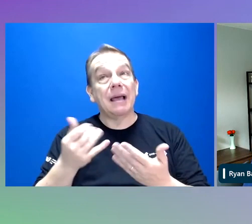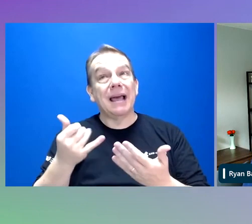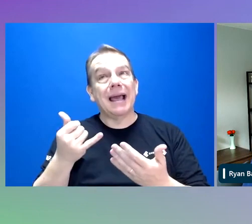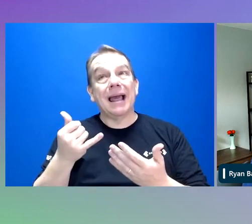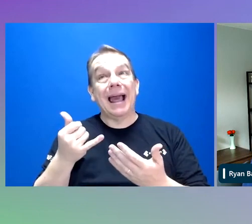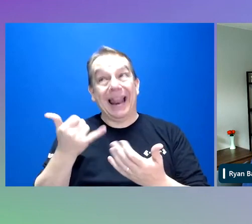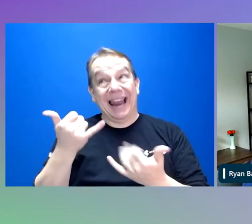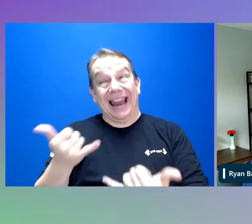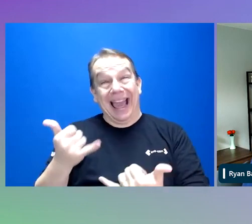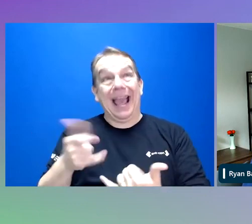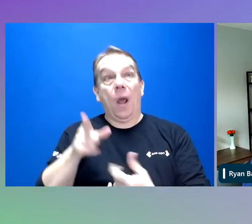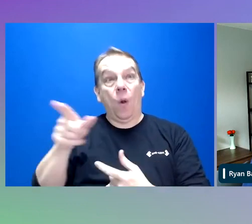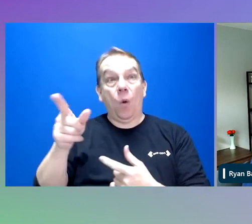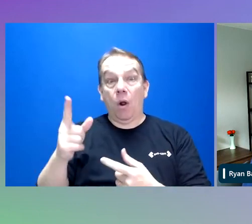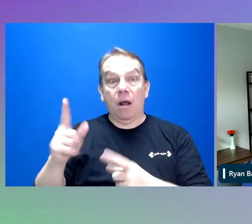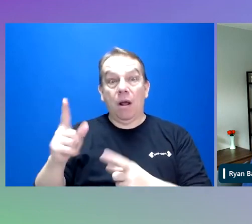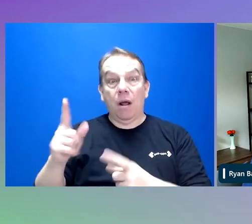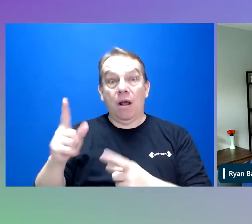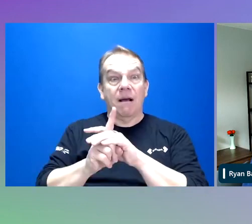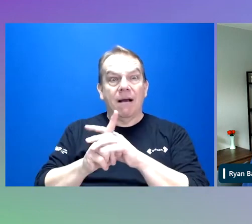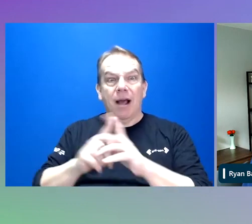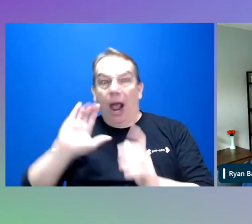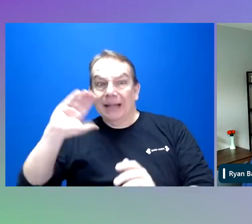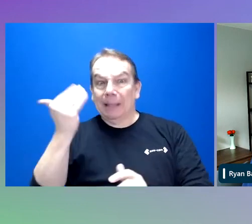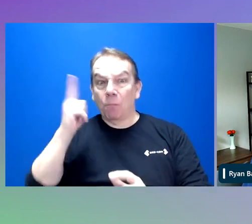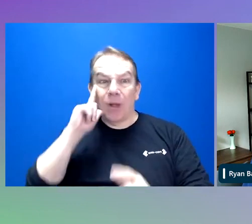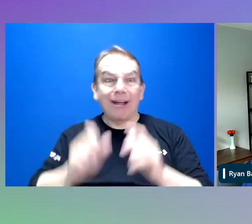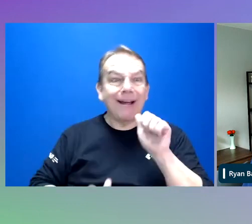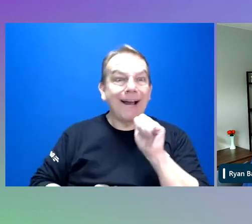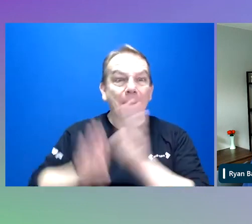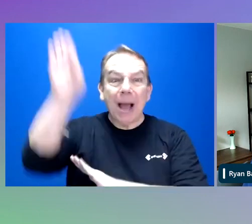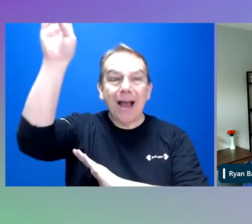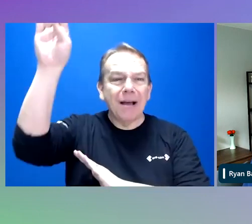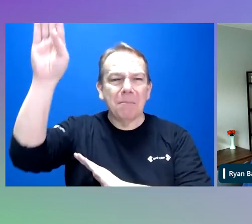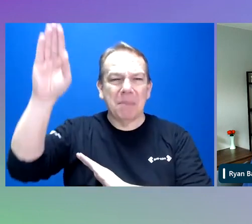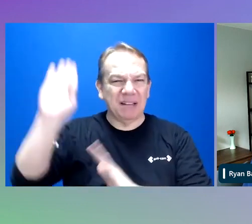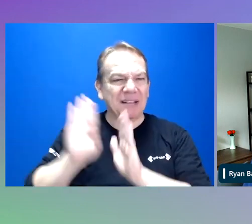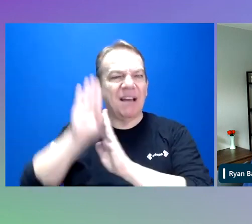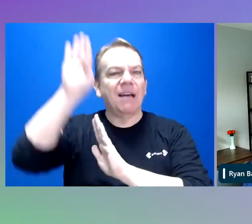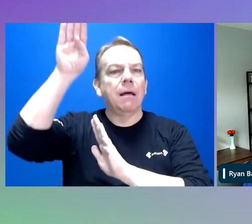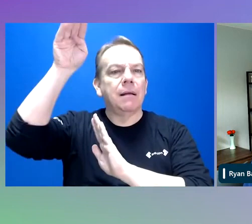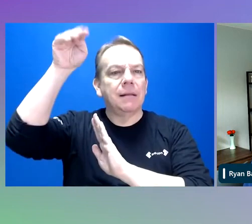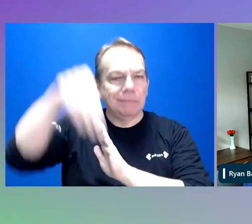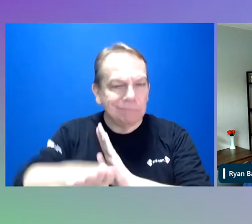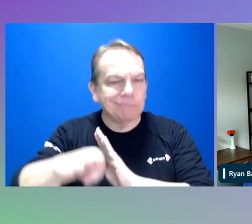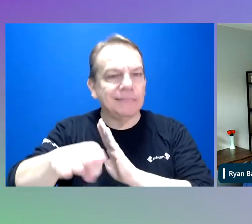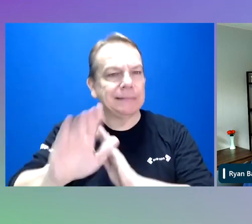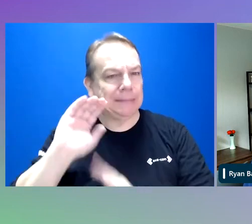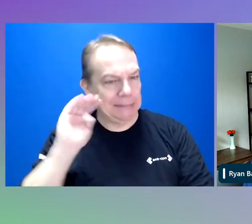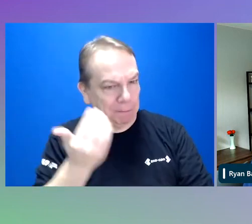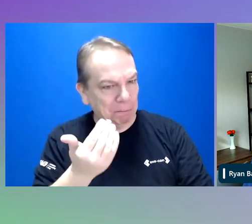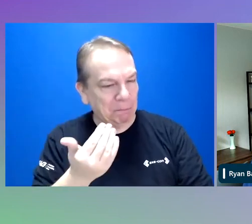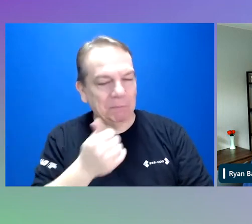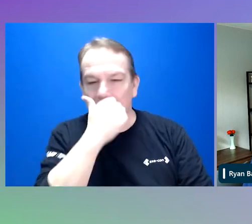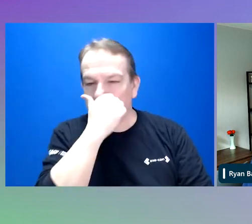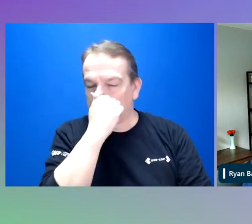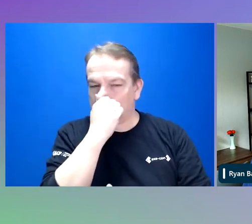to go away again. So it's the same with anything which comes along in terms of